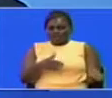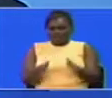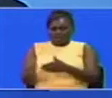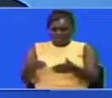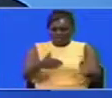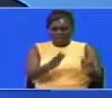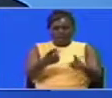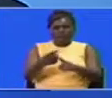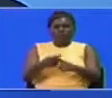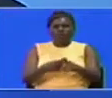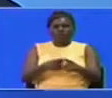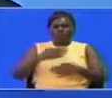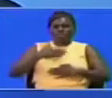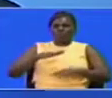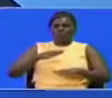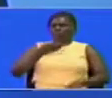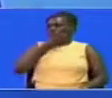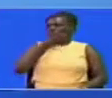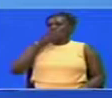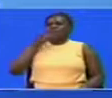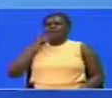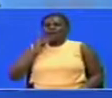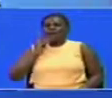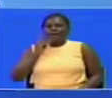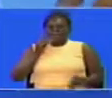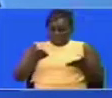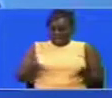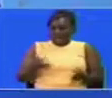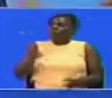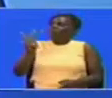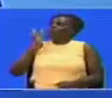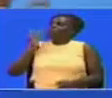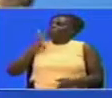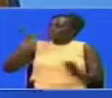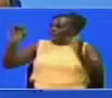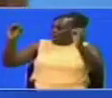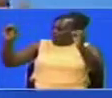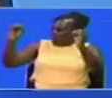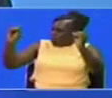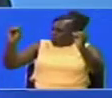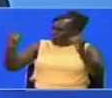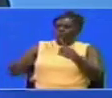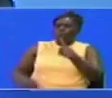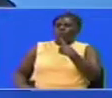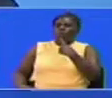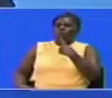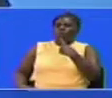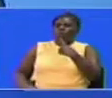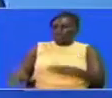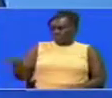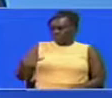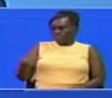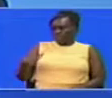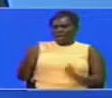from Samburu, dries. So right now there's no water completely in the entire Pokot side. Okay. And there